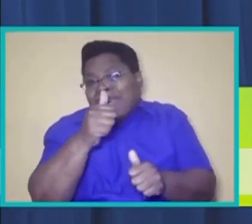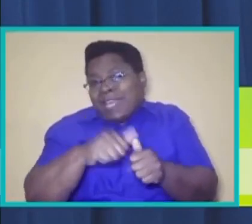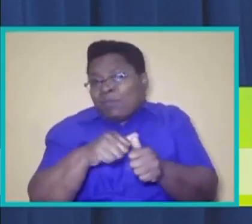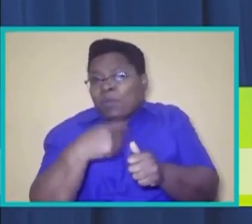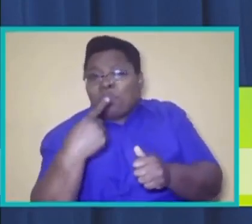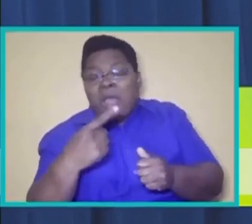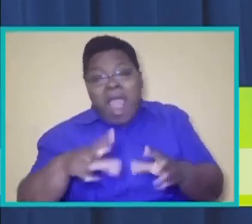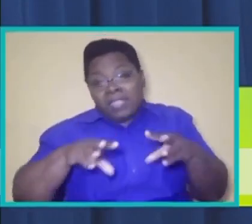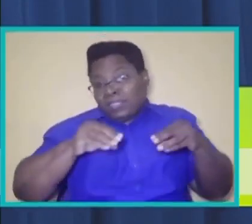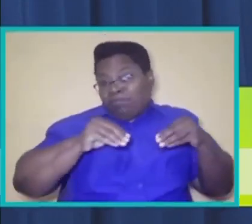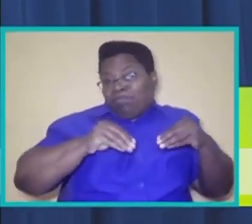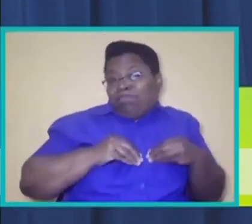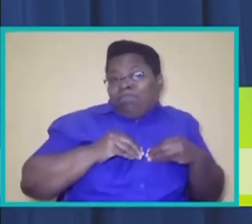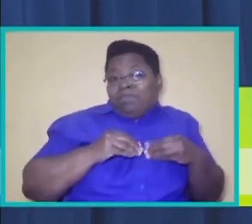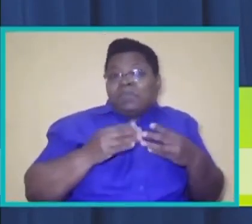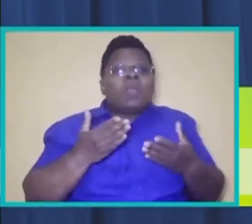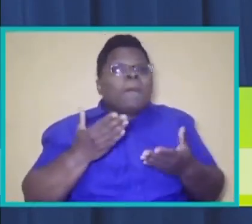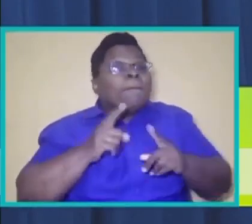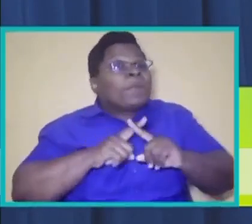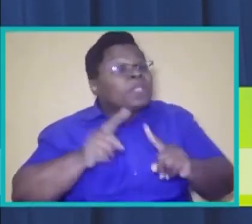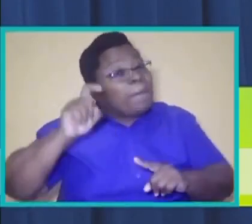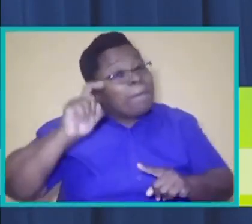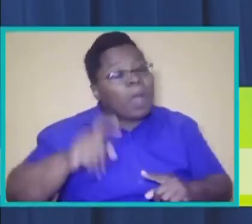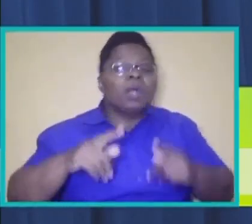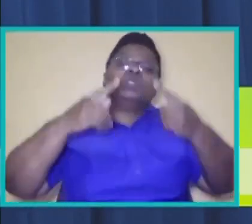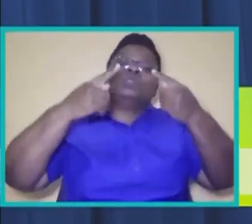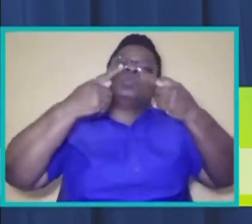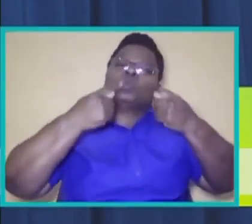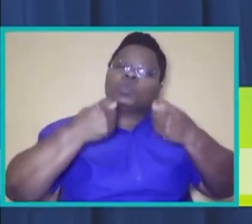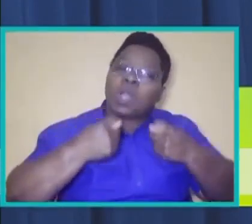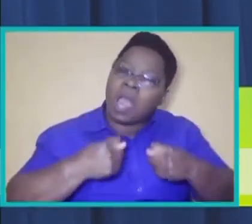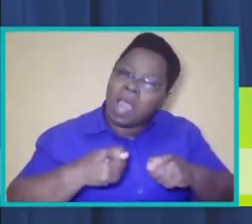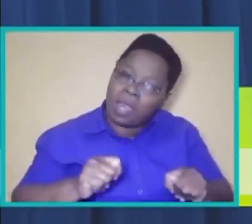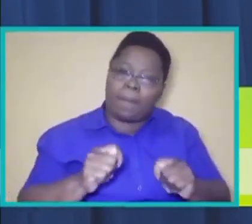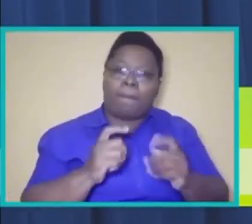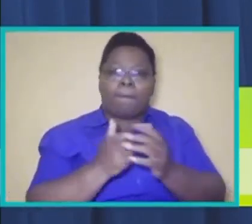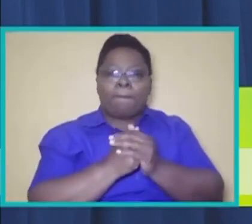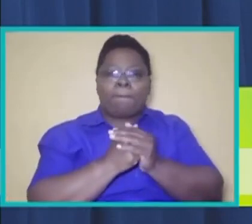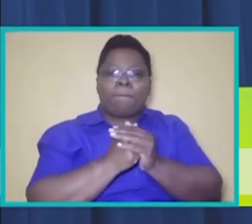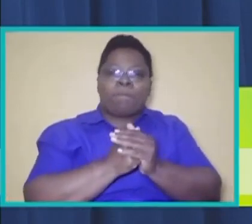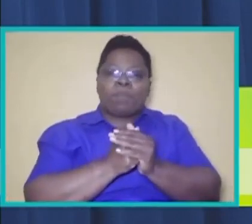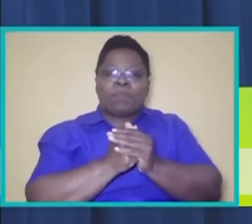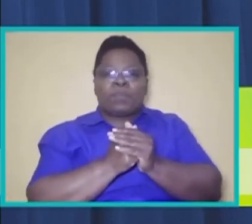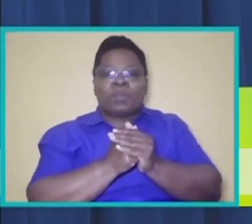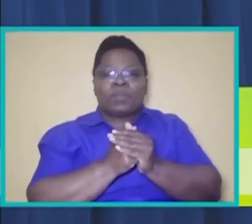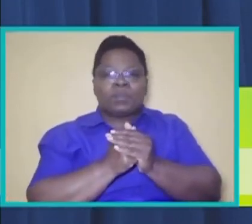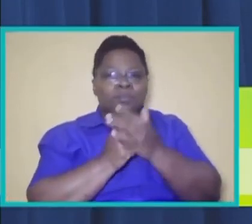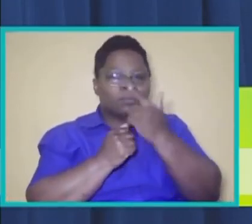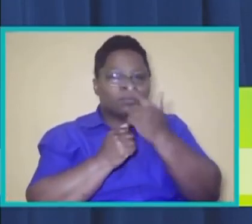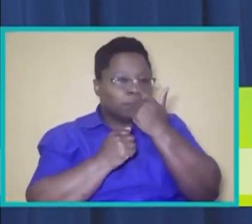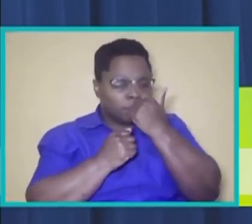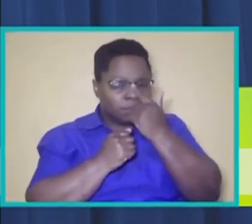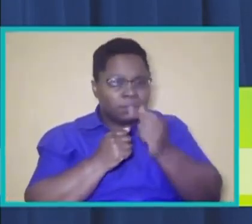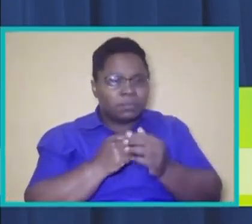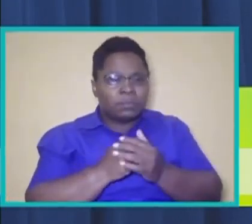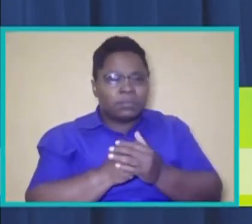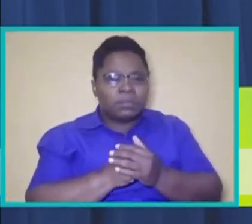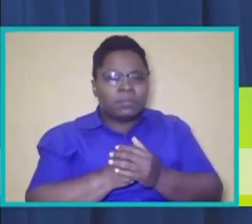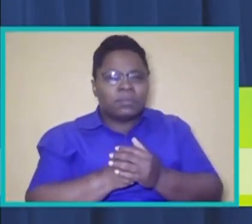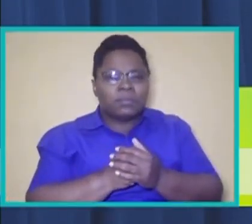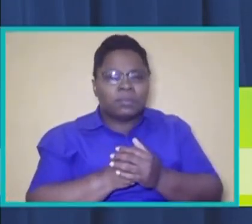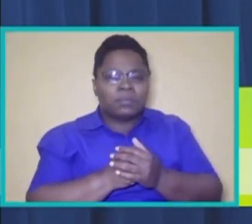I think it is possible. But those are some things that we need to start looking at in our schools to get